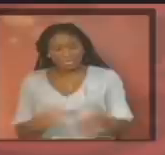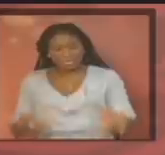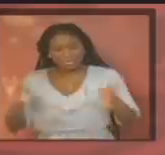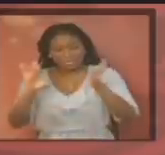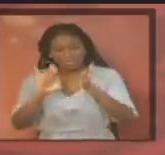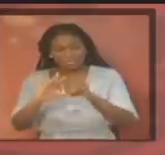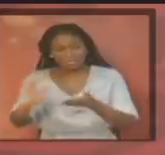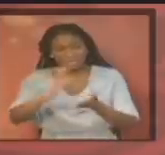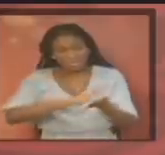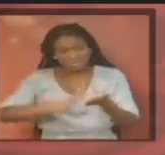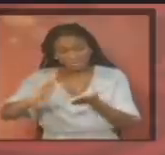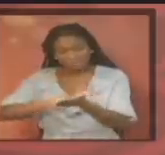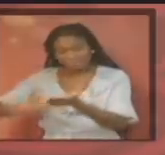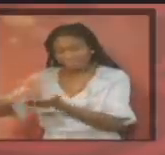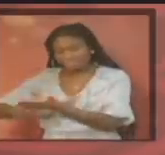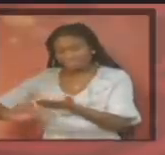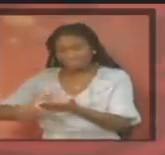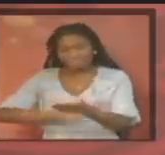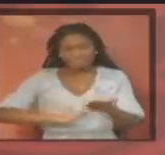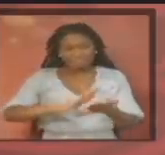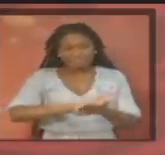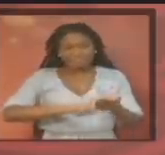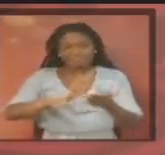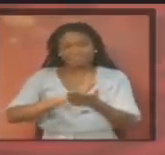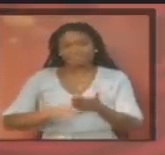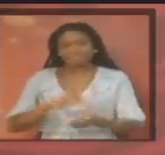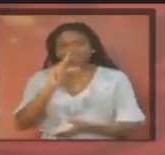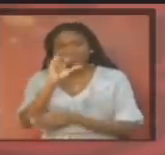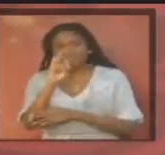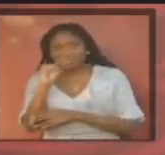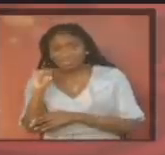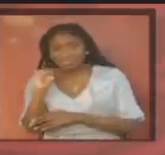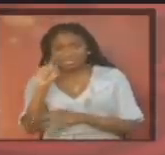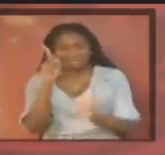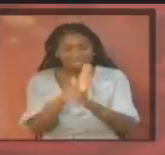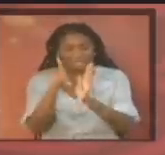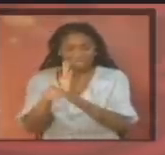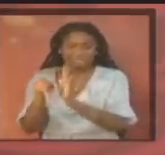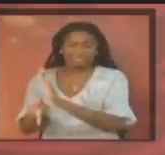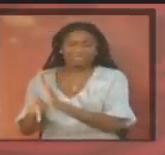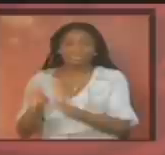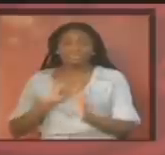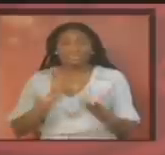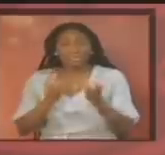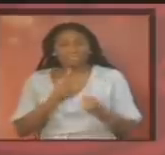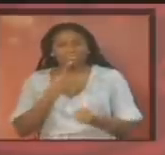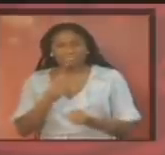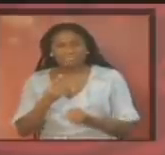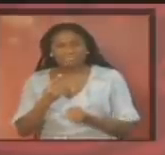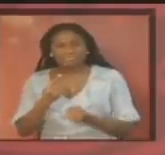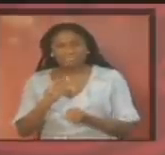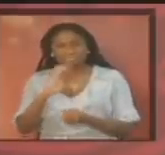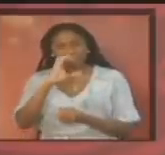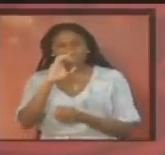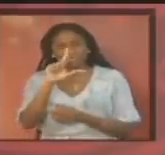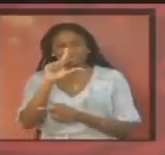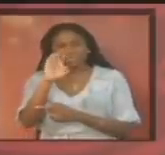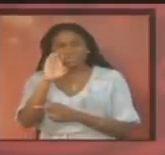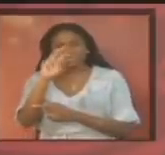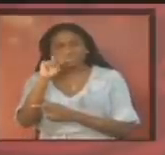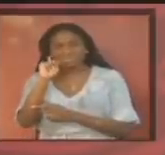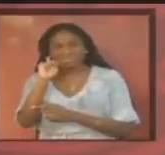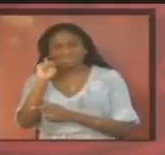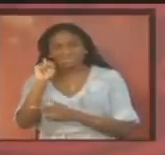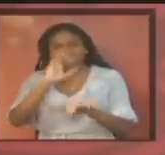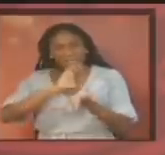sanitizing, disinfecting. These are terms I know that you all would have heard us use. So I just wanted to say, what is cleaning? Because sometimes we think we're disinfecting